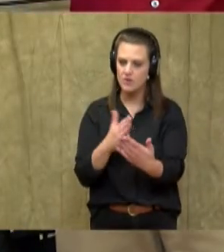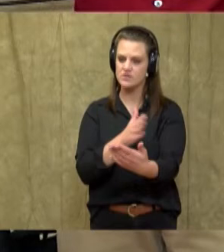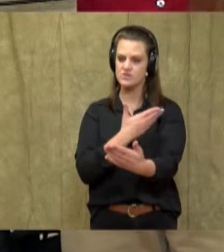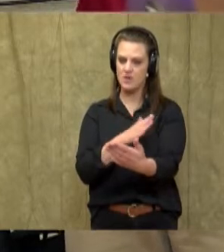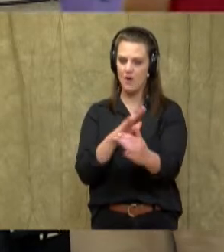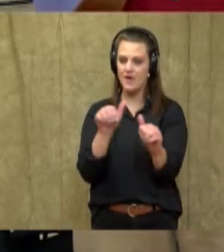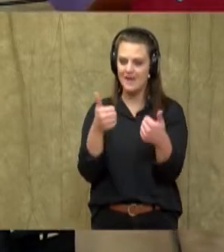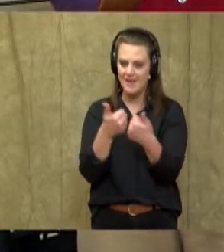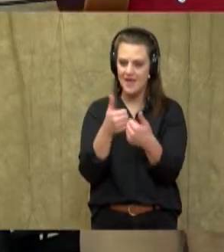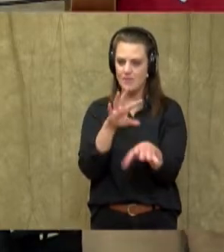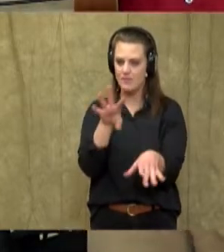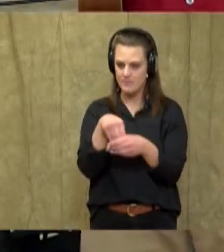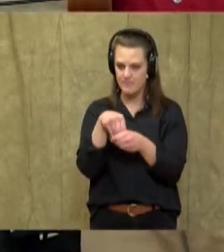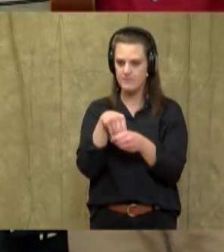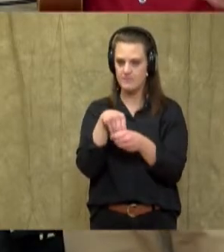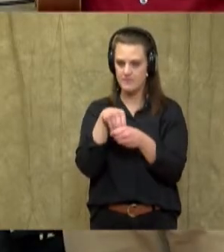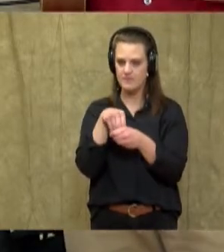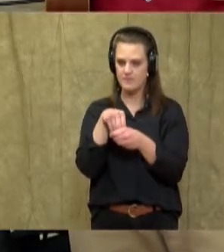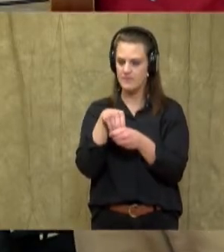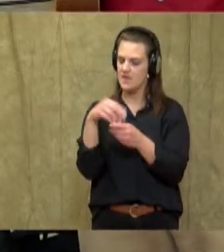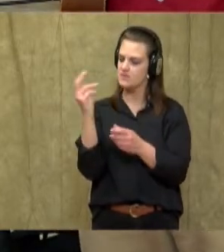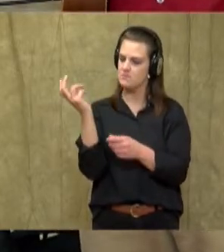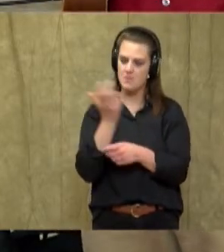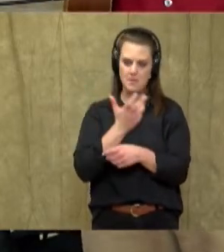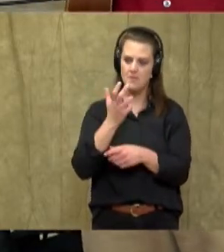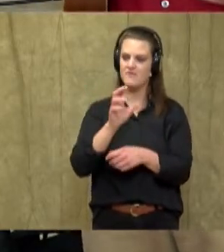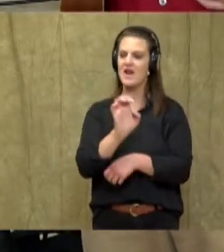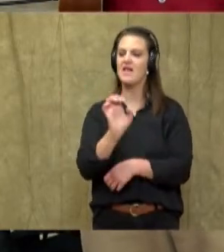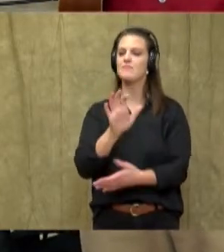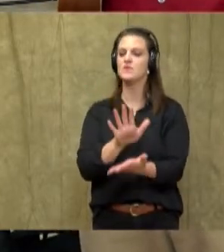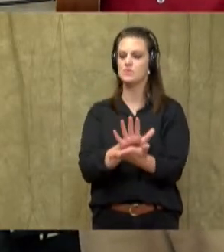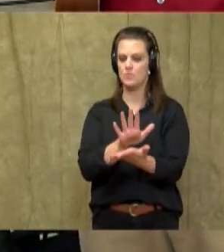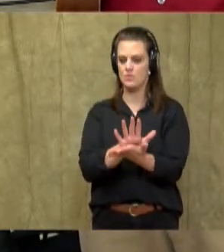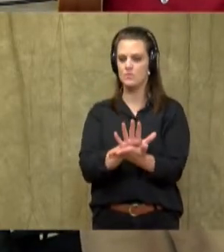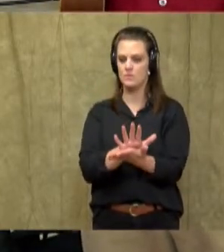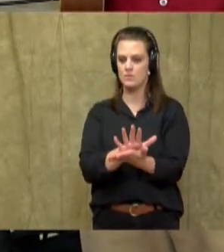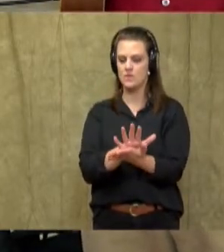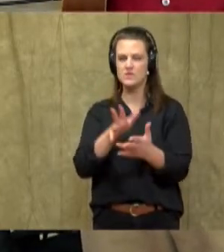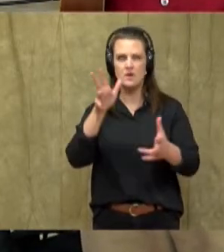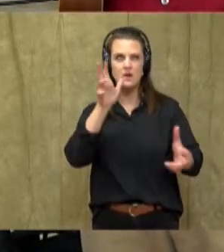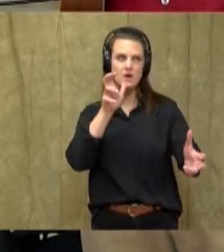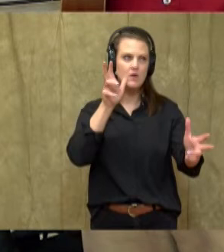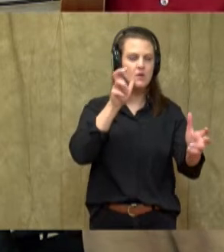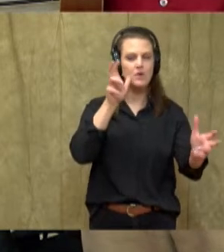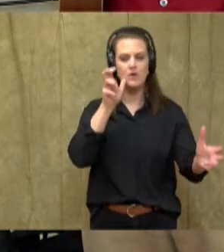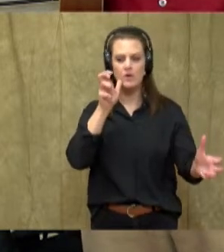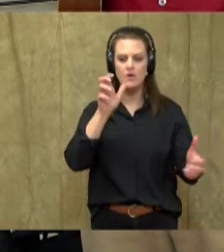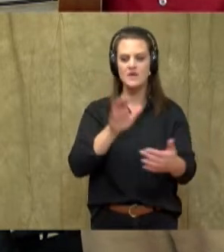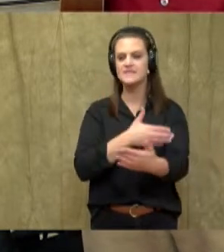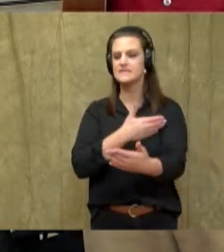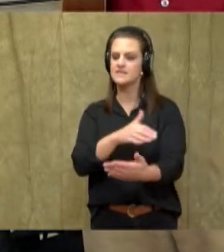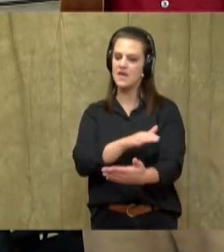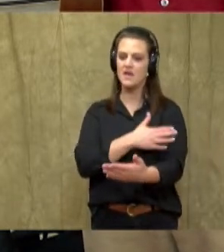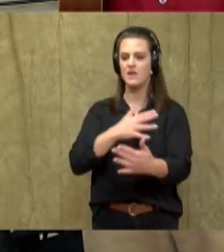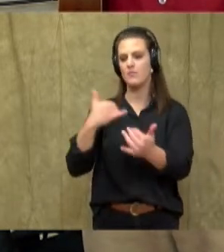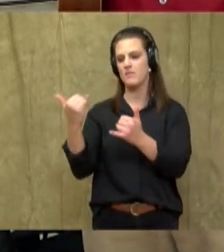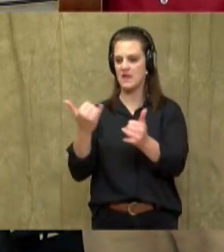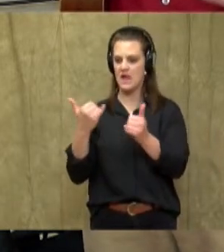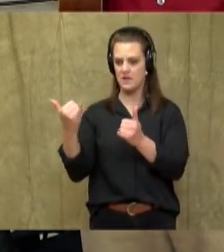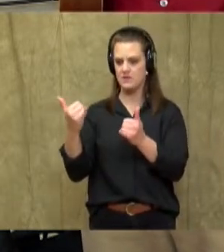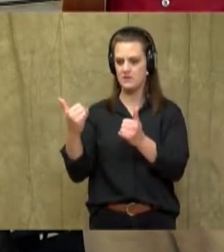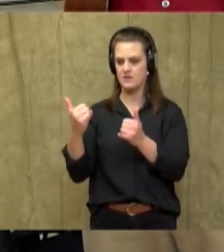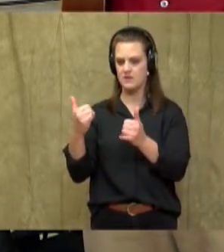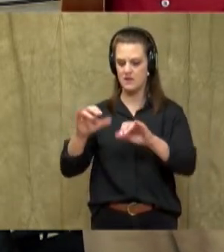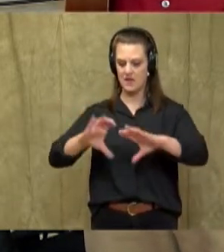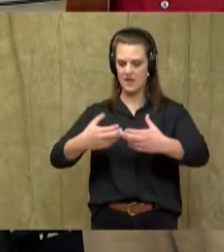a game with it. It's wonderful for you elementary students to hear, to sing, and to play when